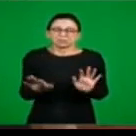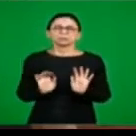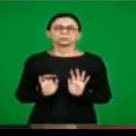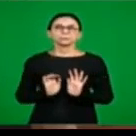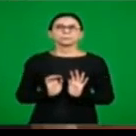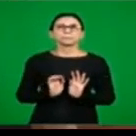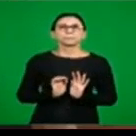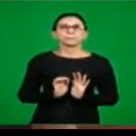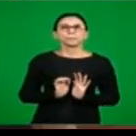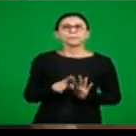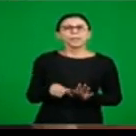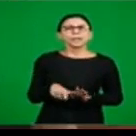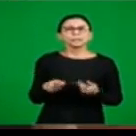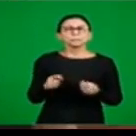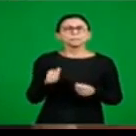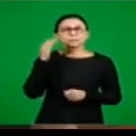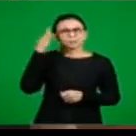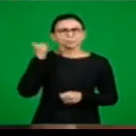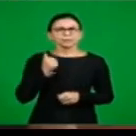Be left behind and wait.